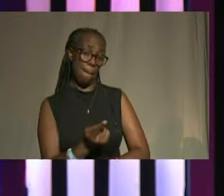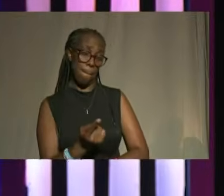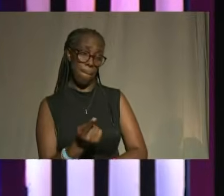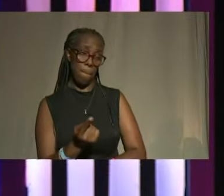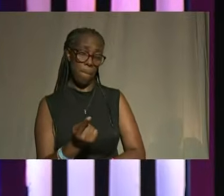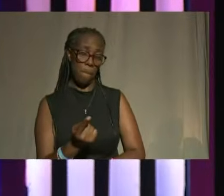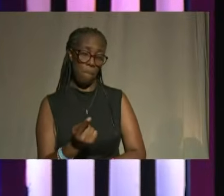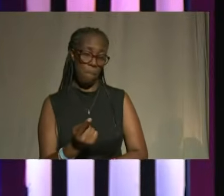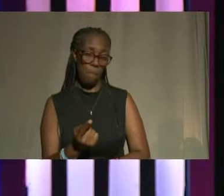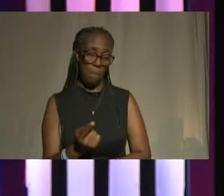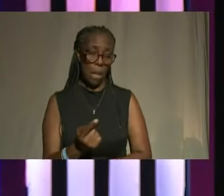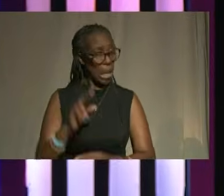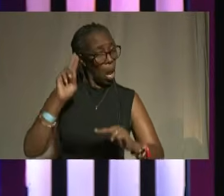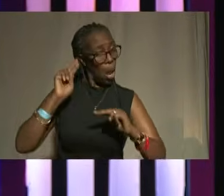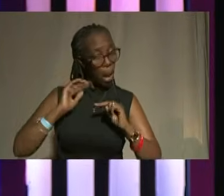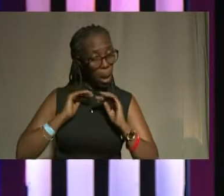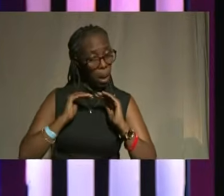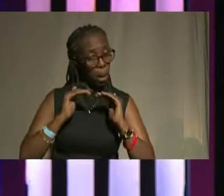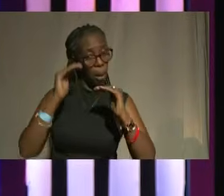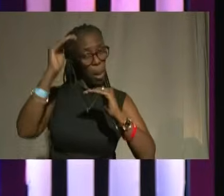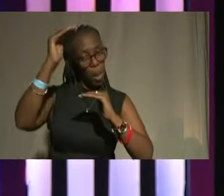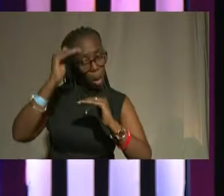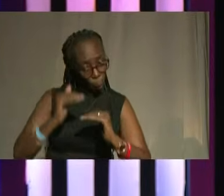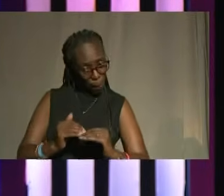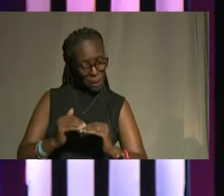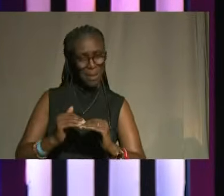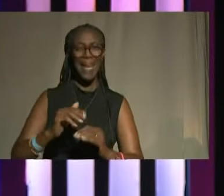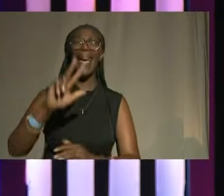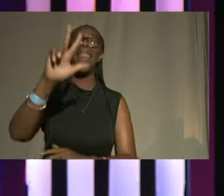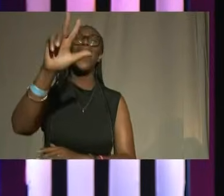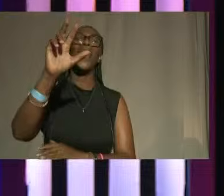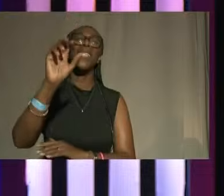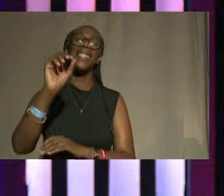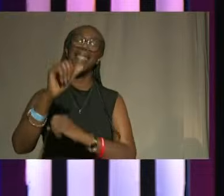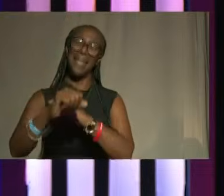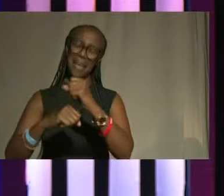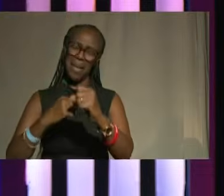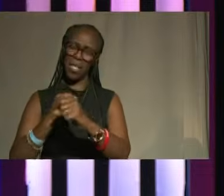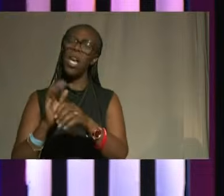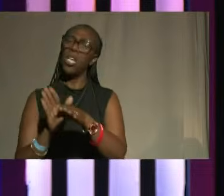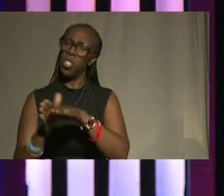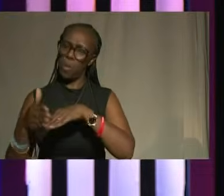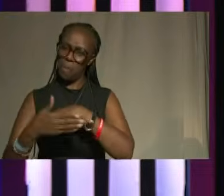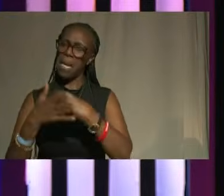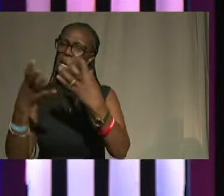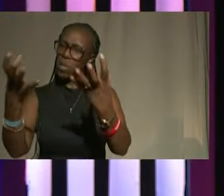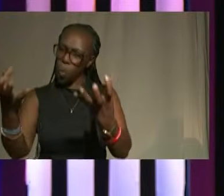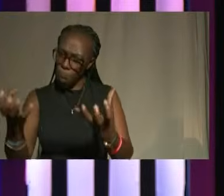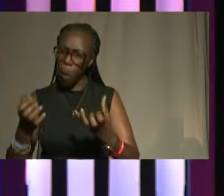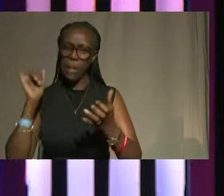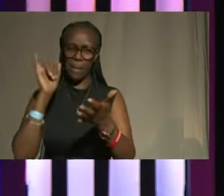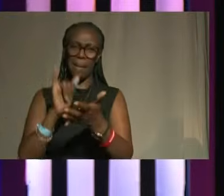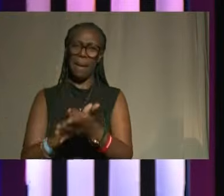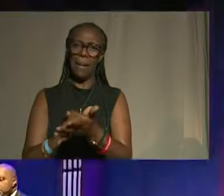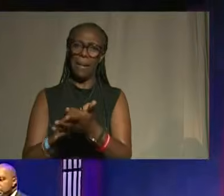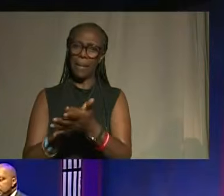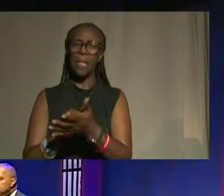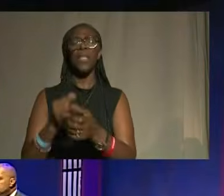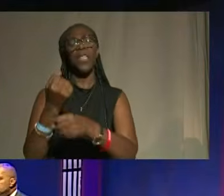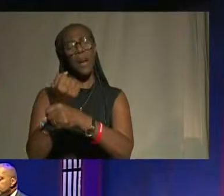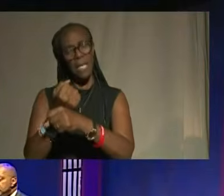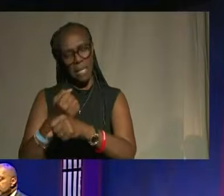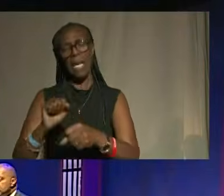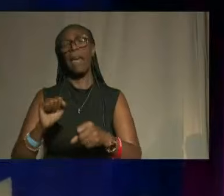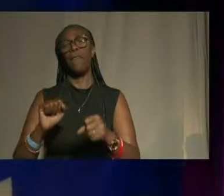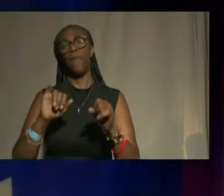30 years. And this is what Jamaicans want. They felt unsafe under the PNP. They feel a lot safer under the Jamaica Labour